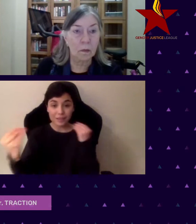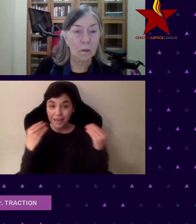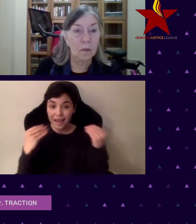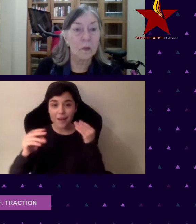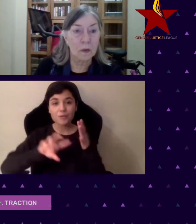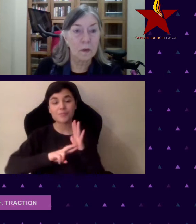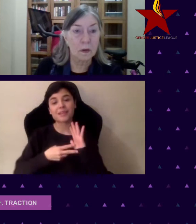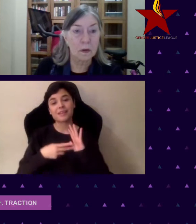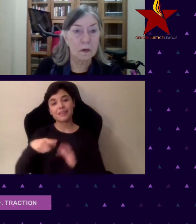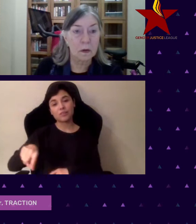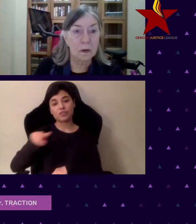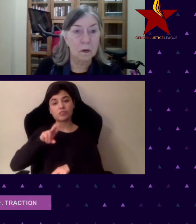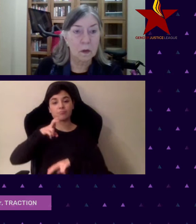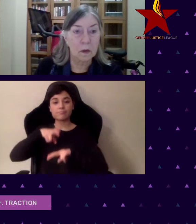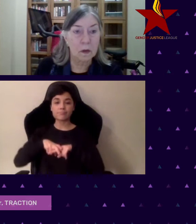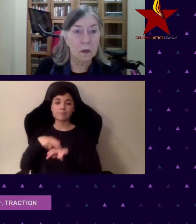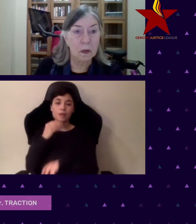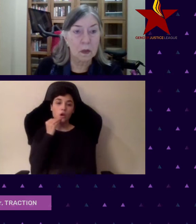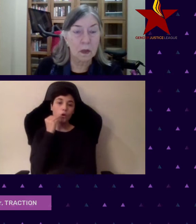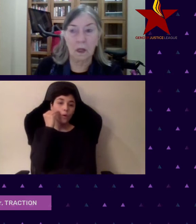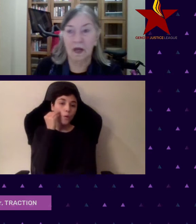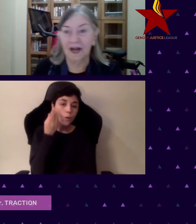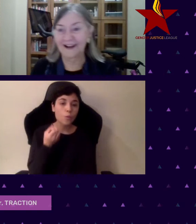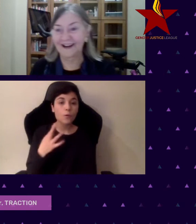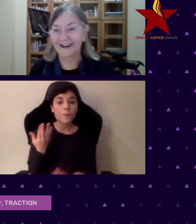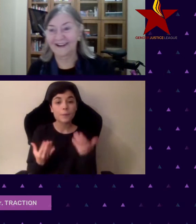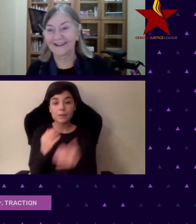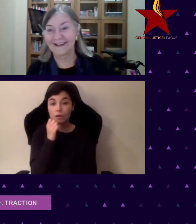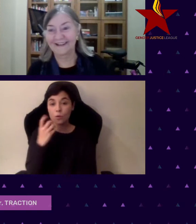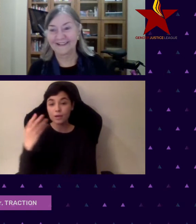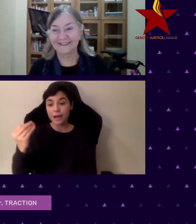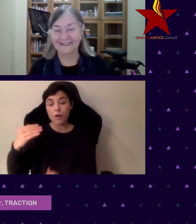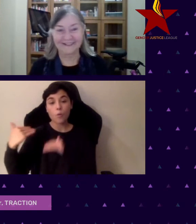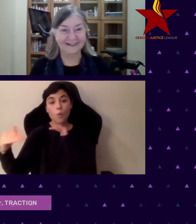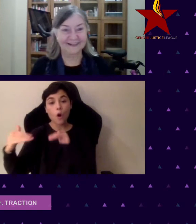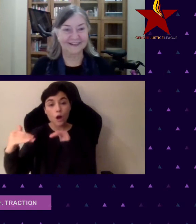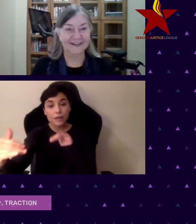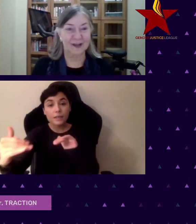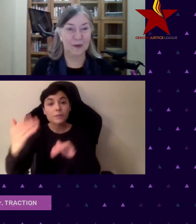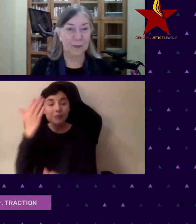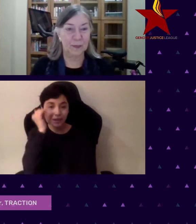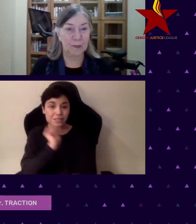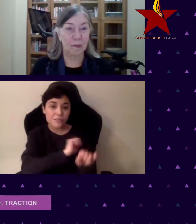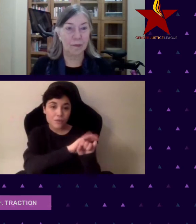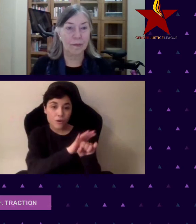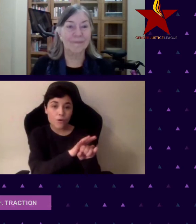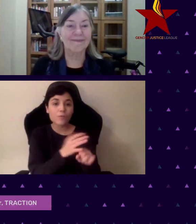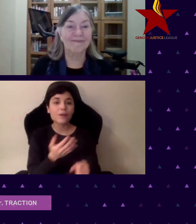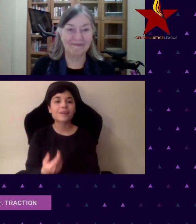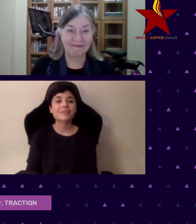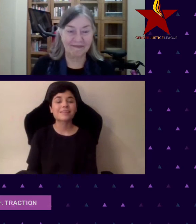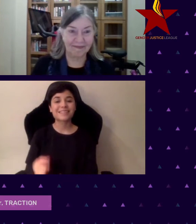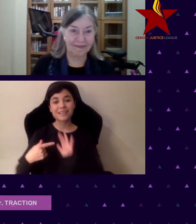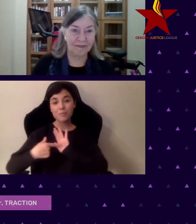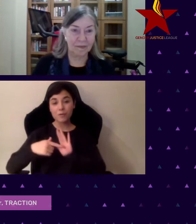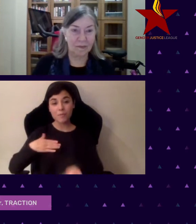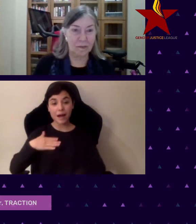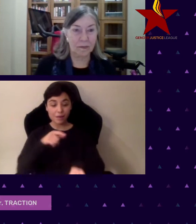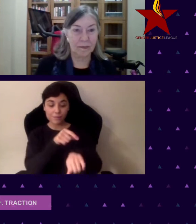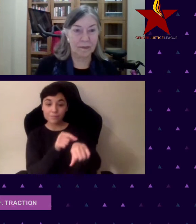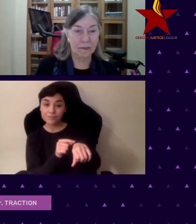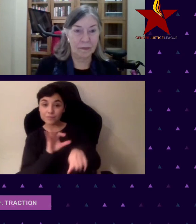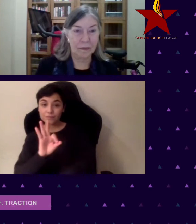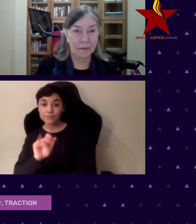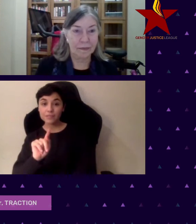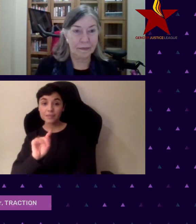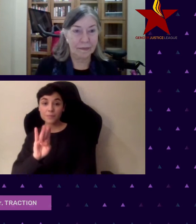day saying, you sucker. Like, what do you've got me all confused here. I thought you were trying to be healthy. And you're getting in maybe 2,000 steps